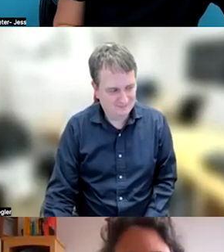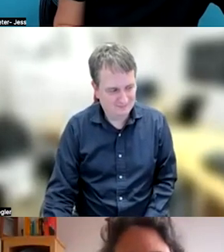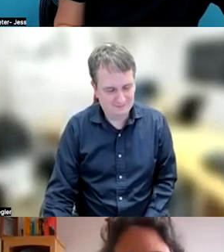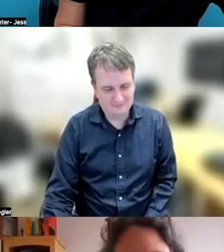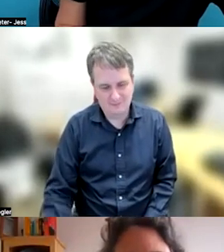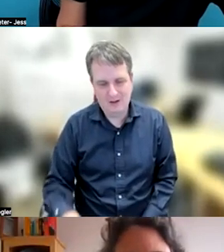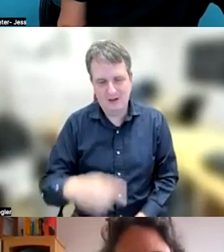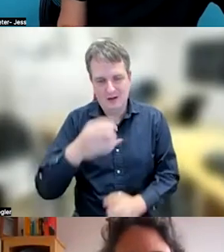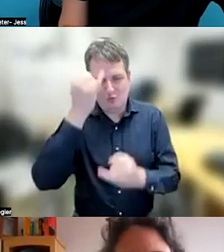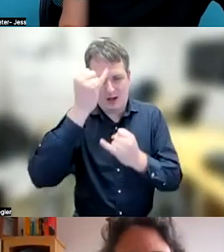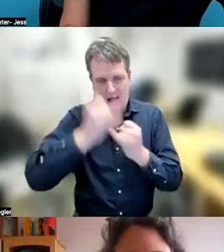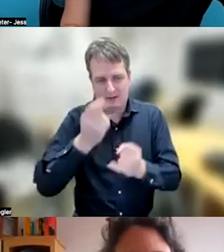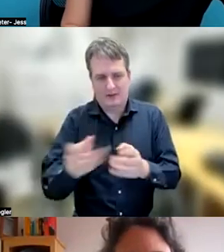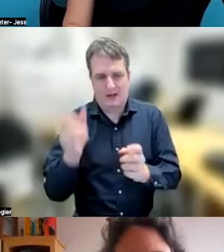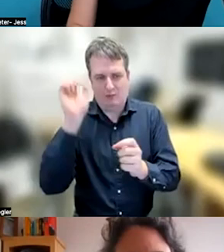be a big challenge.